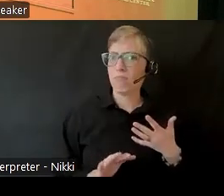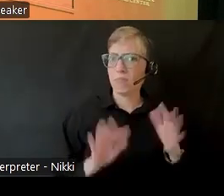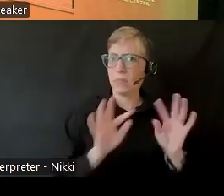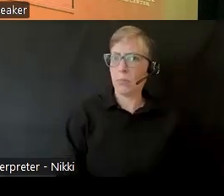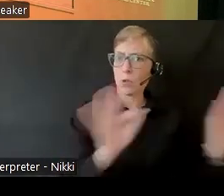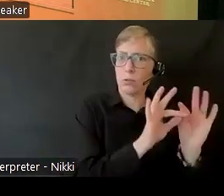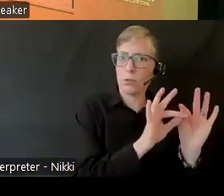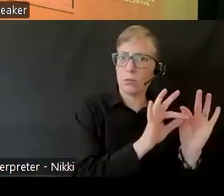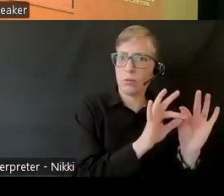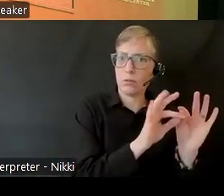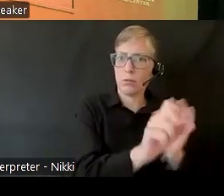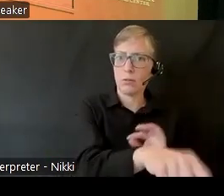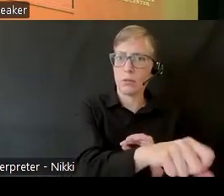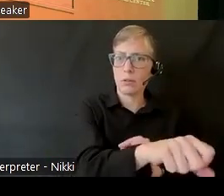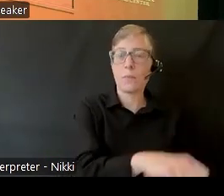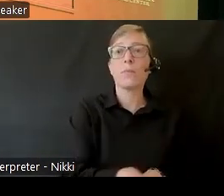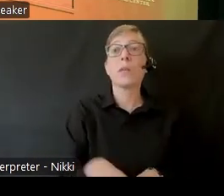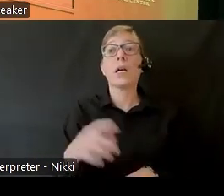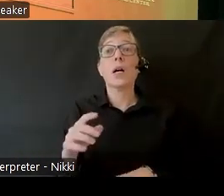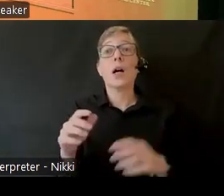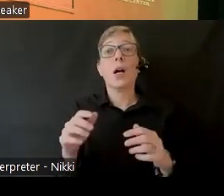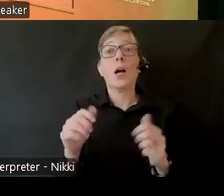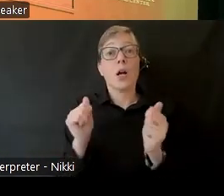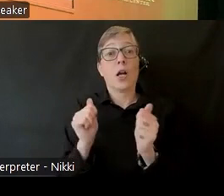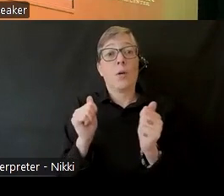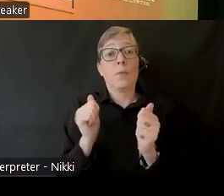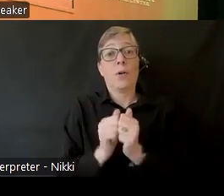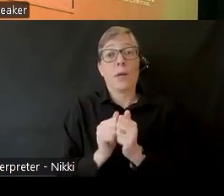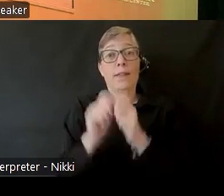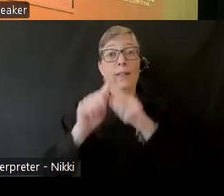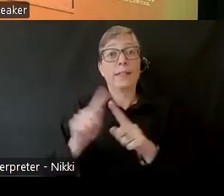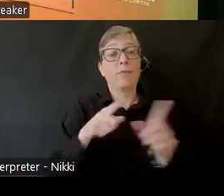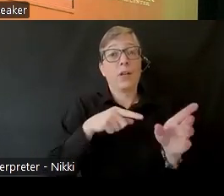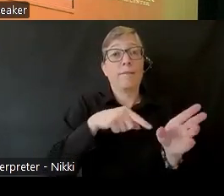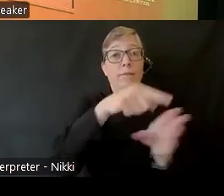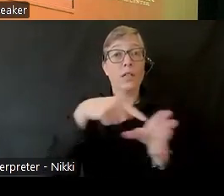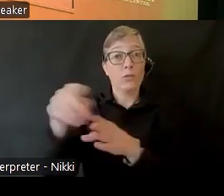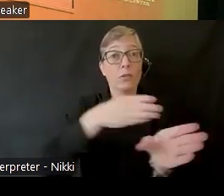But even in these fields, there's a huge